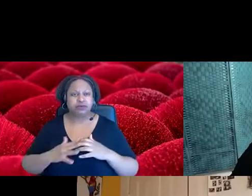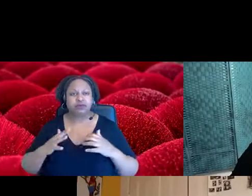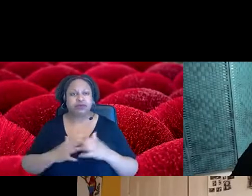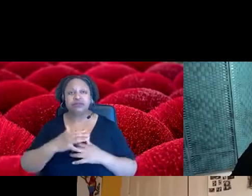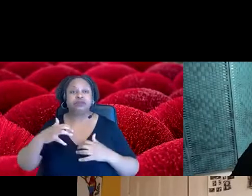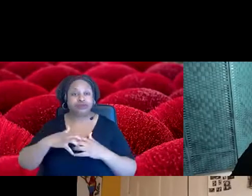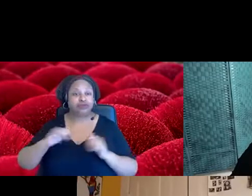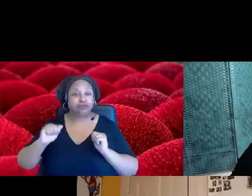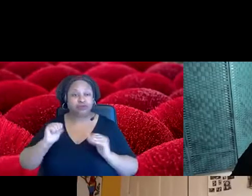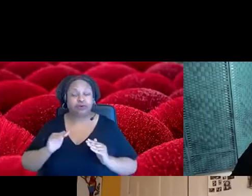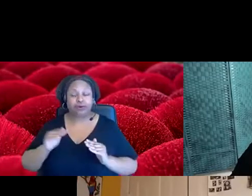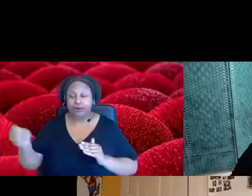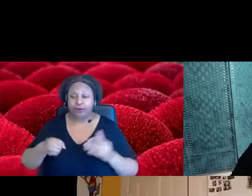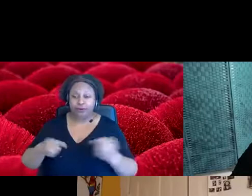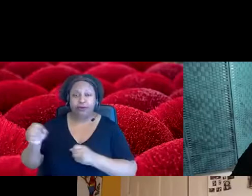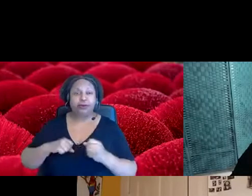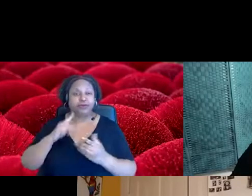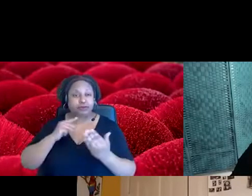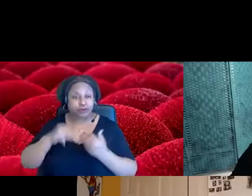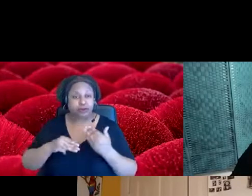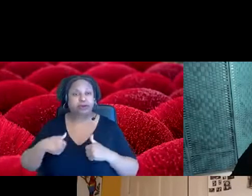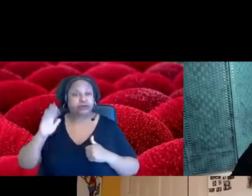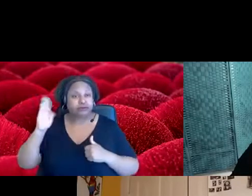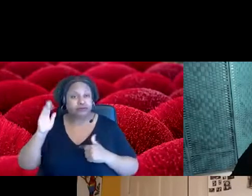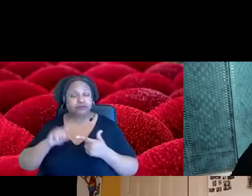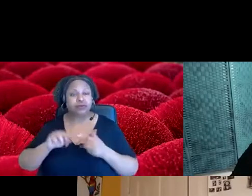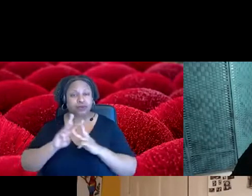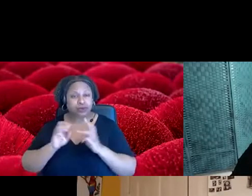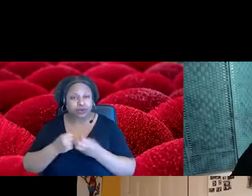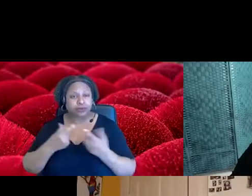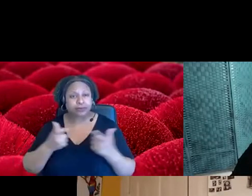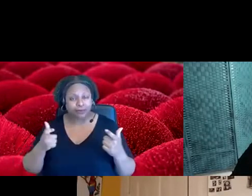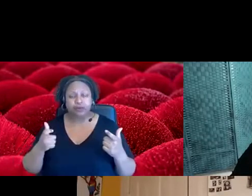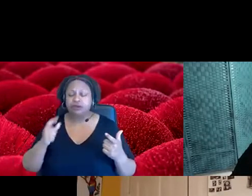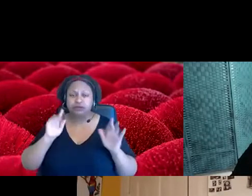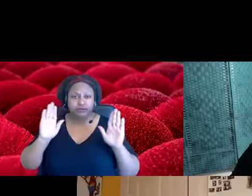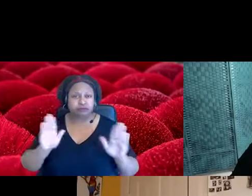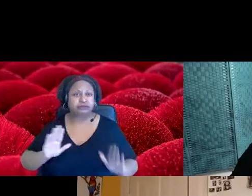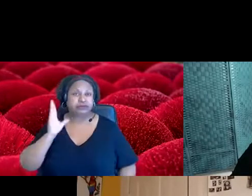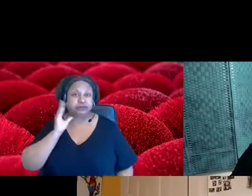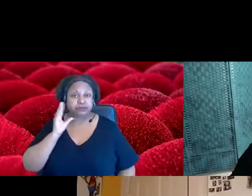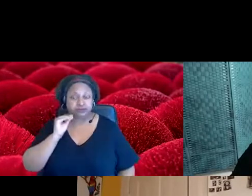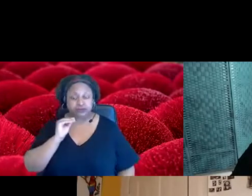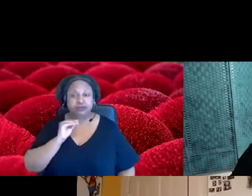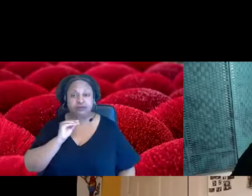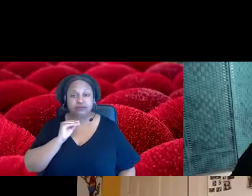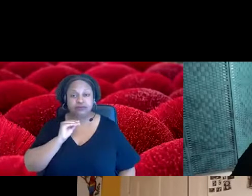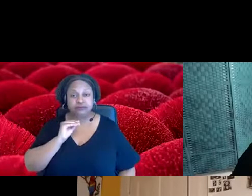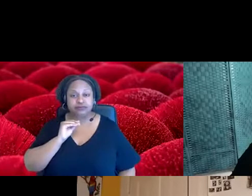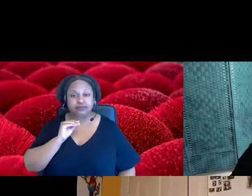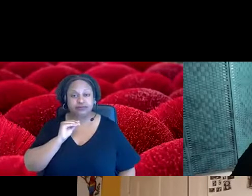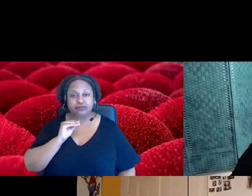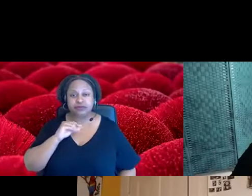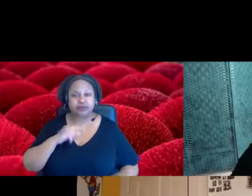the program. We had talks, we had workshops, and it was fantastic. But there weren't that